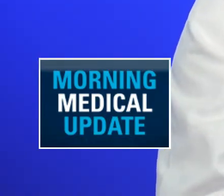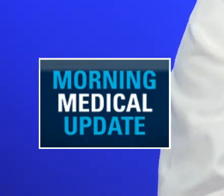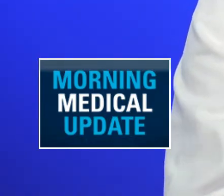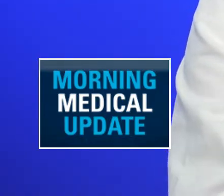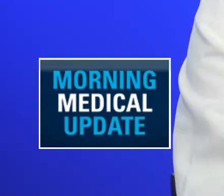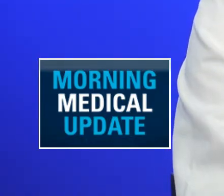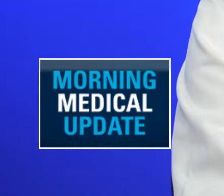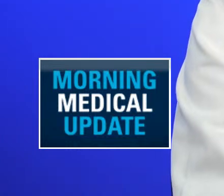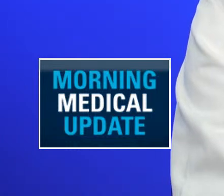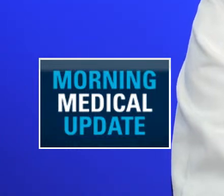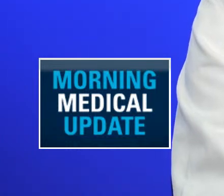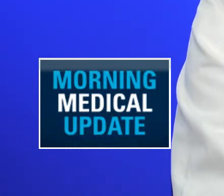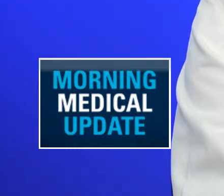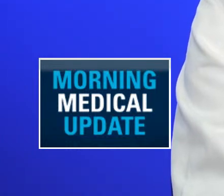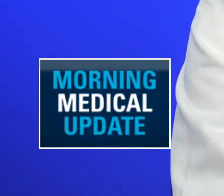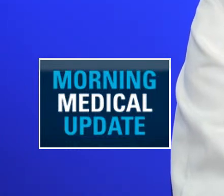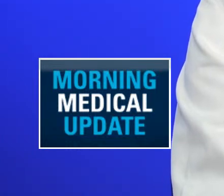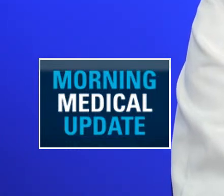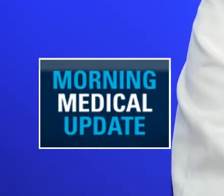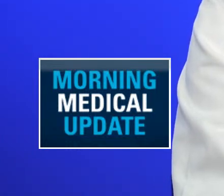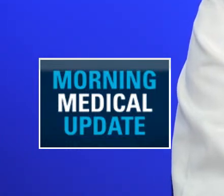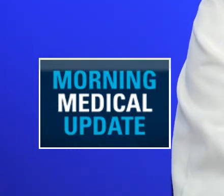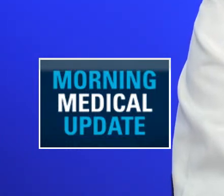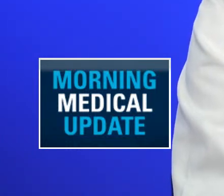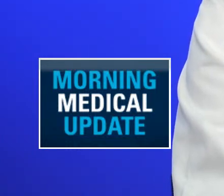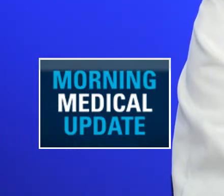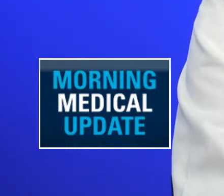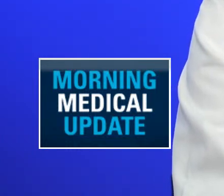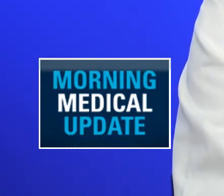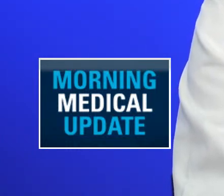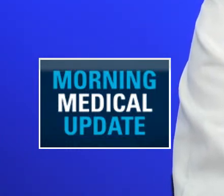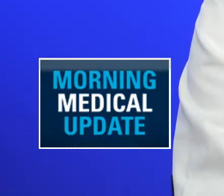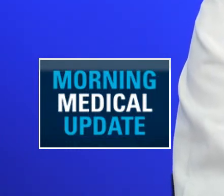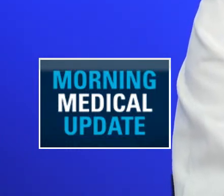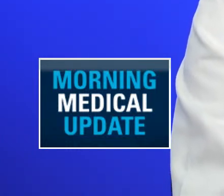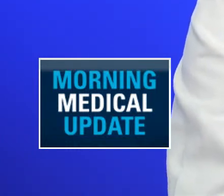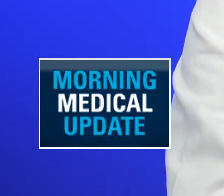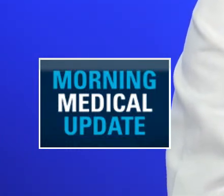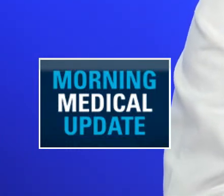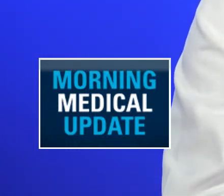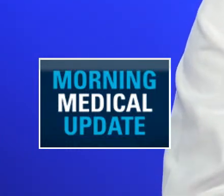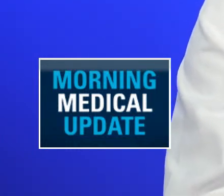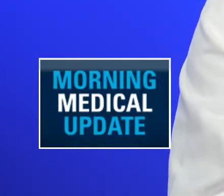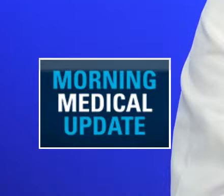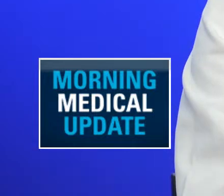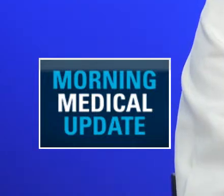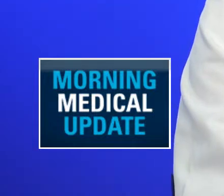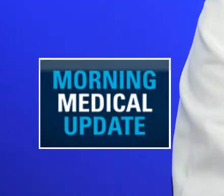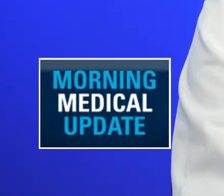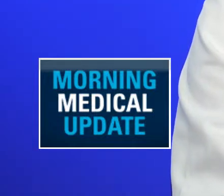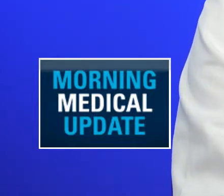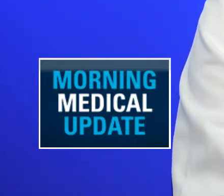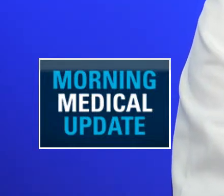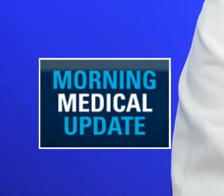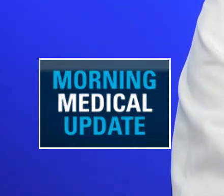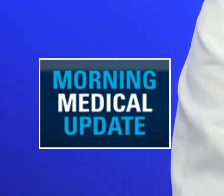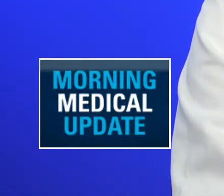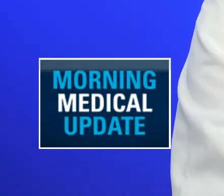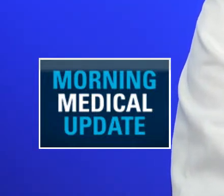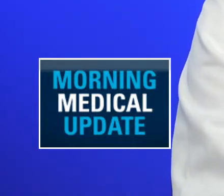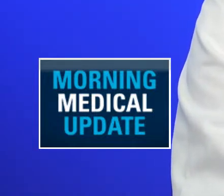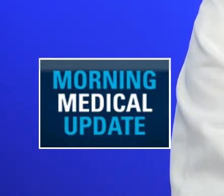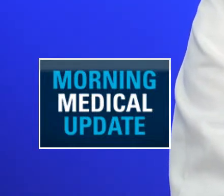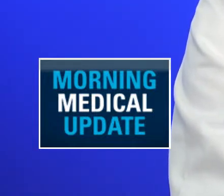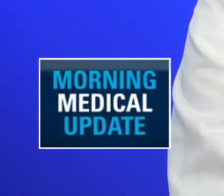stroke, keep this in the differential. Make sure that your doctor is aware that it might happen. It is extremely rare, but if you're a